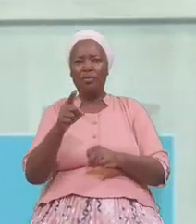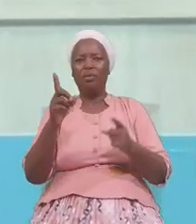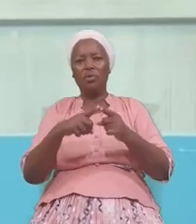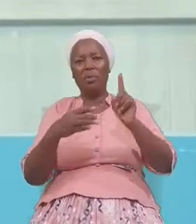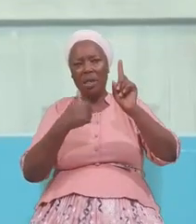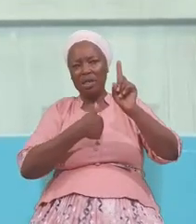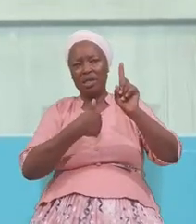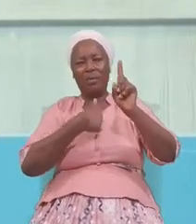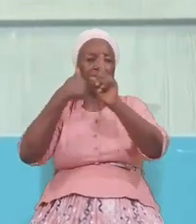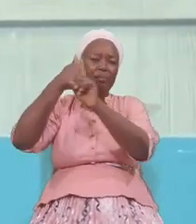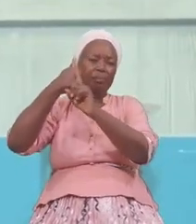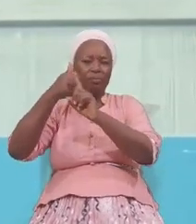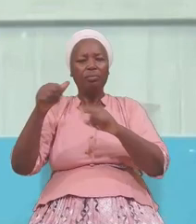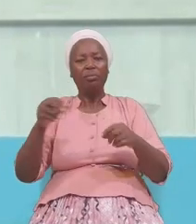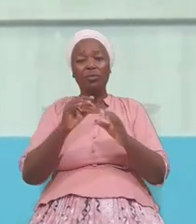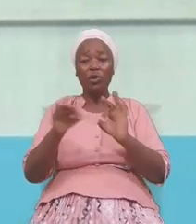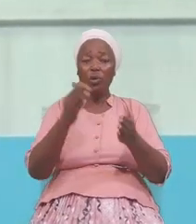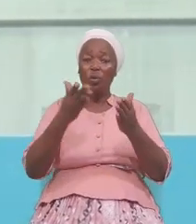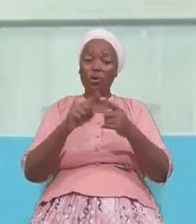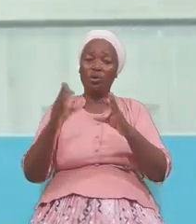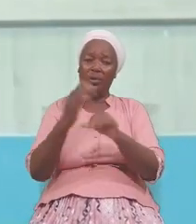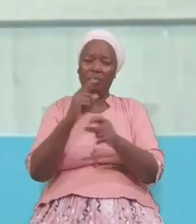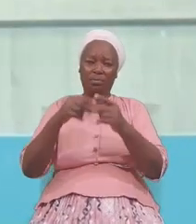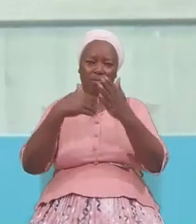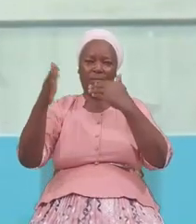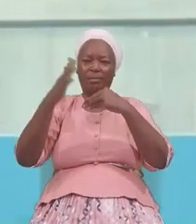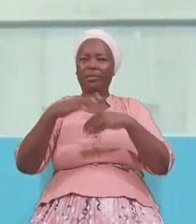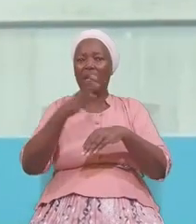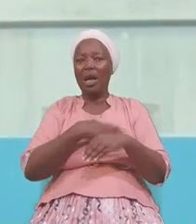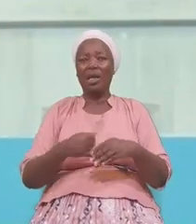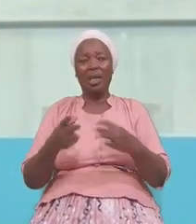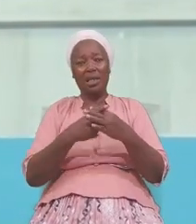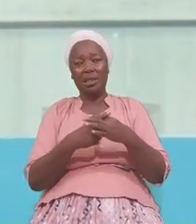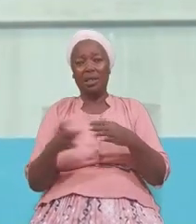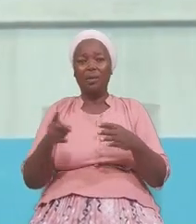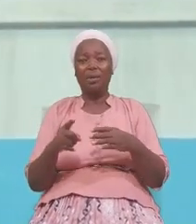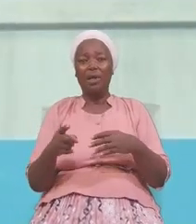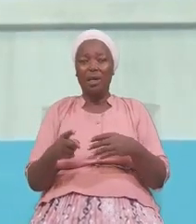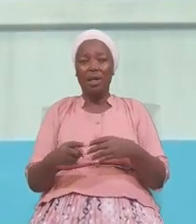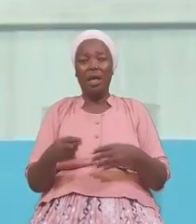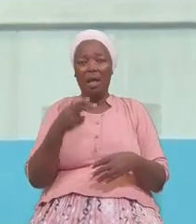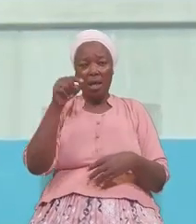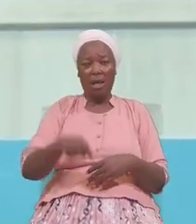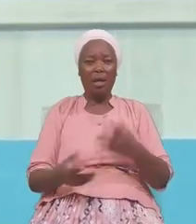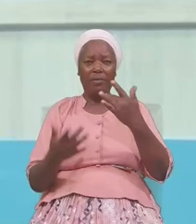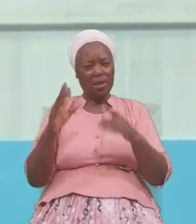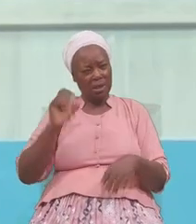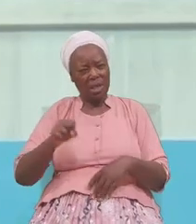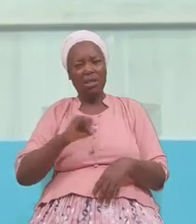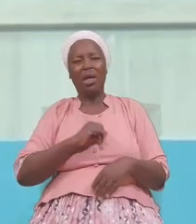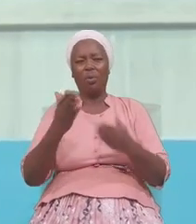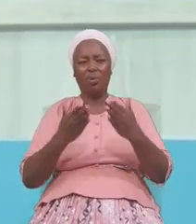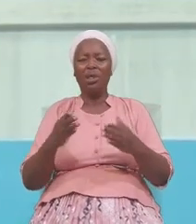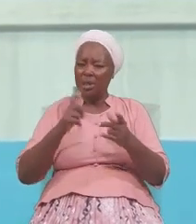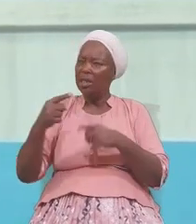unto myself. Do you want to get to heaven and escape hell? Yes, I do. Tell him. Tell him.